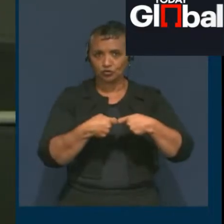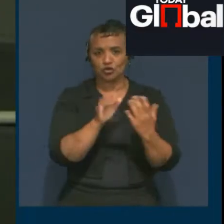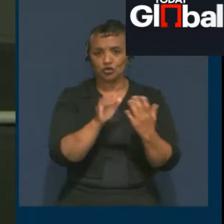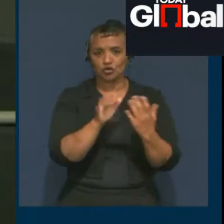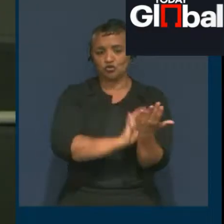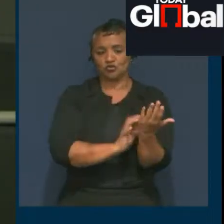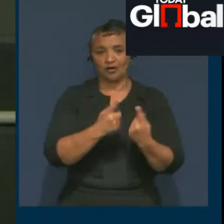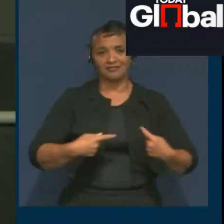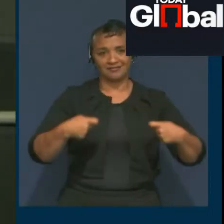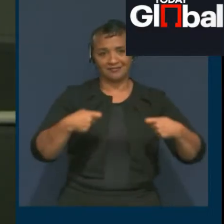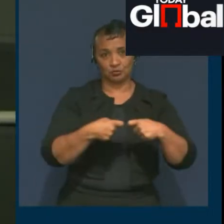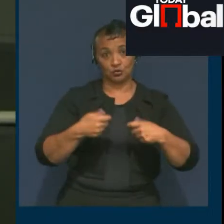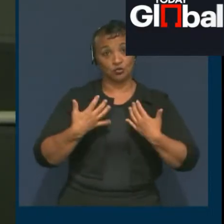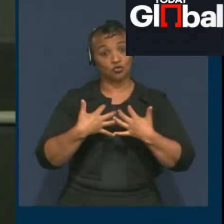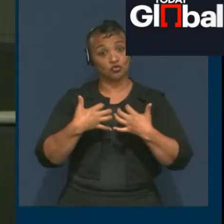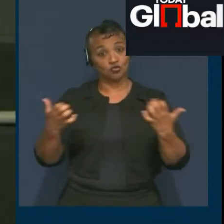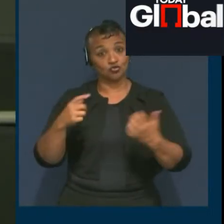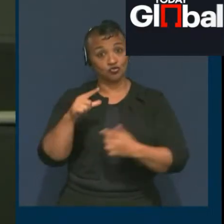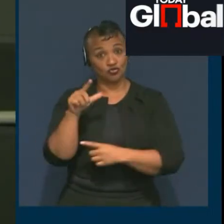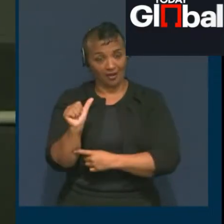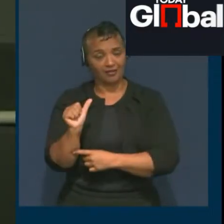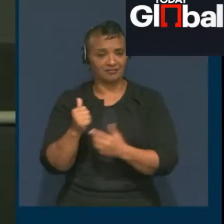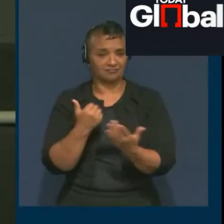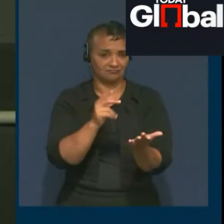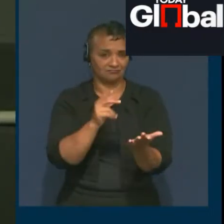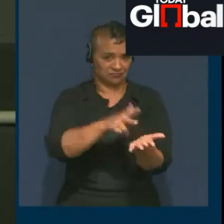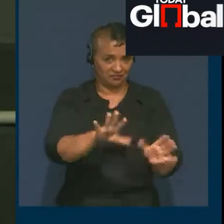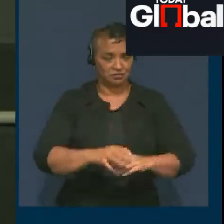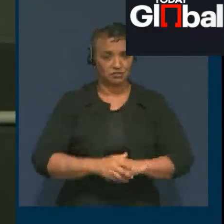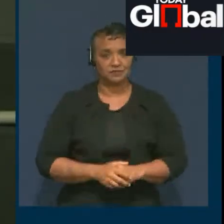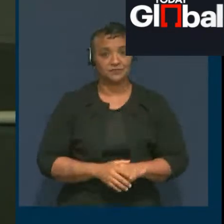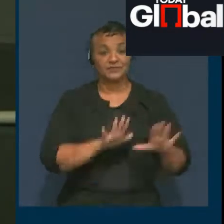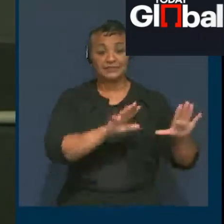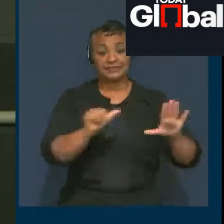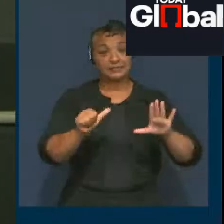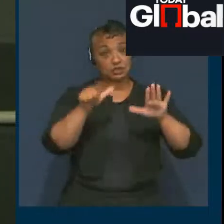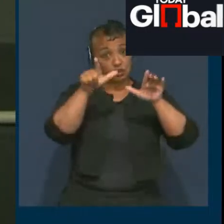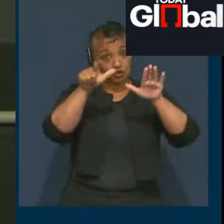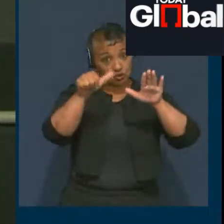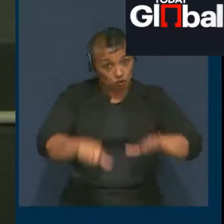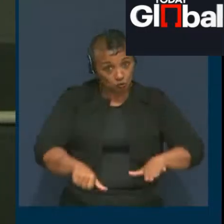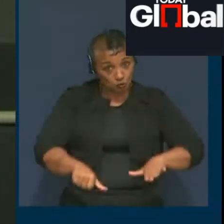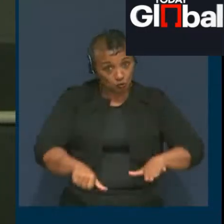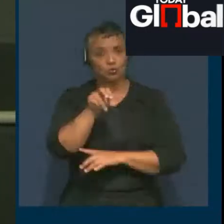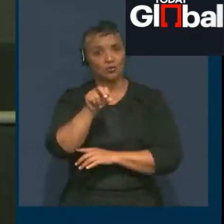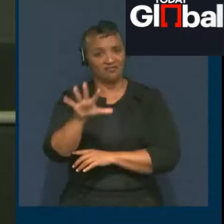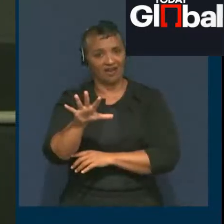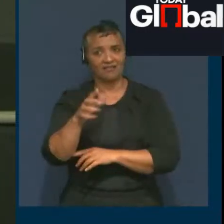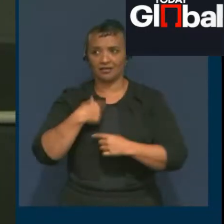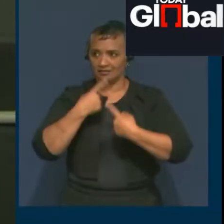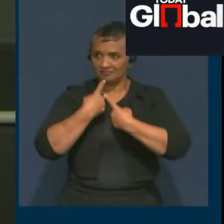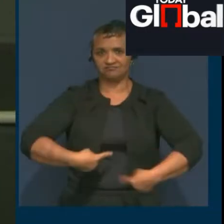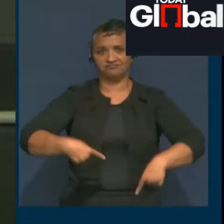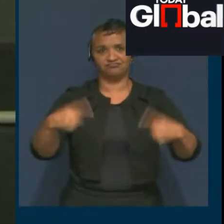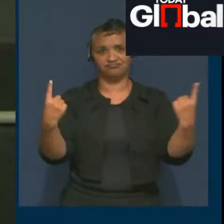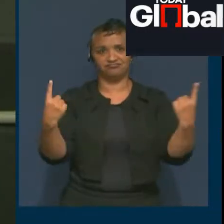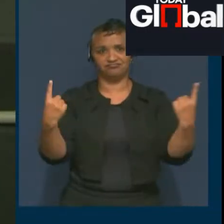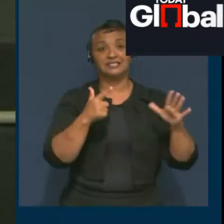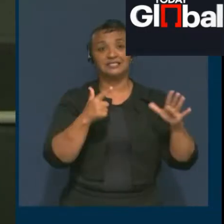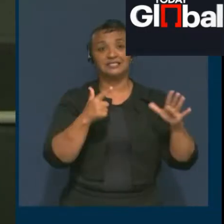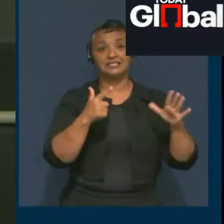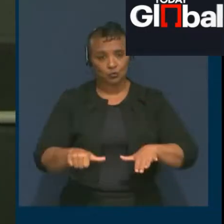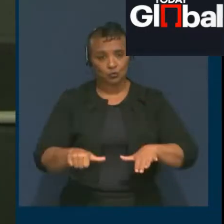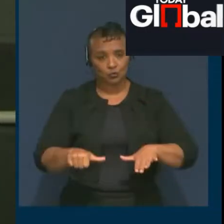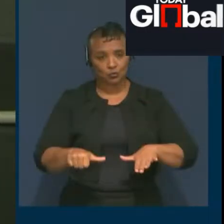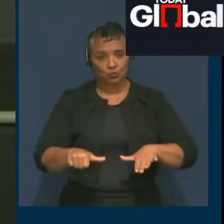by the General Assembly on the 16th of June 2025, declaring the 27th of June the International Day on